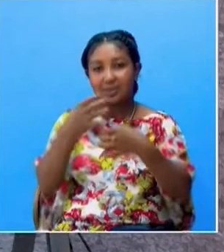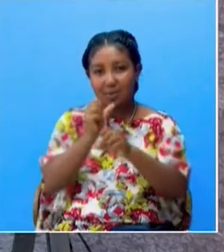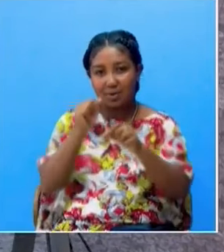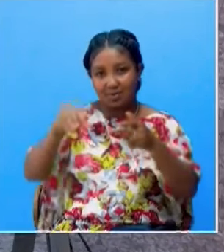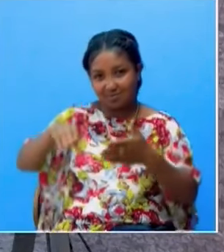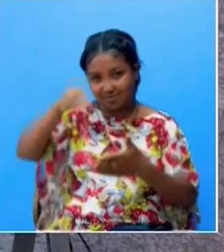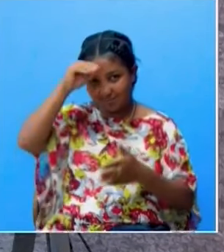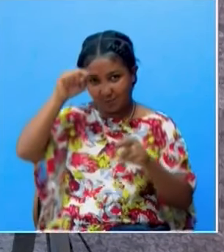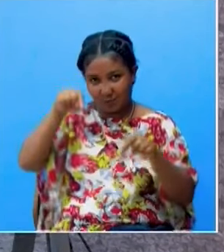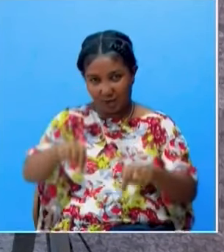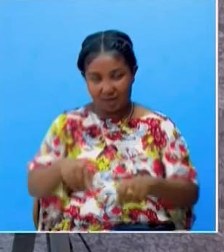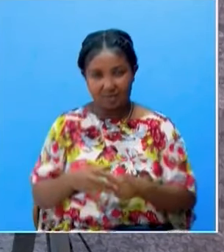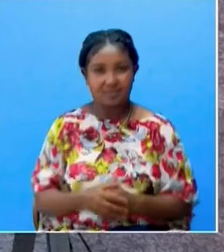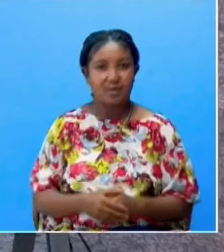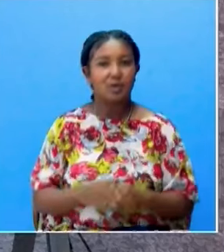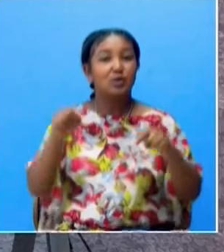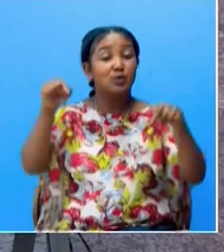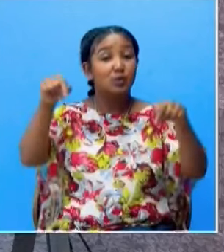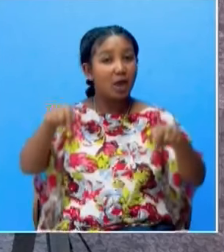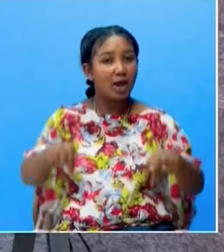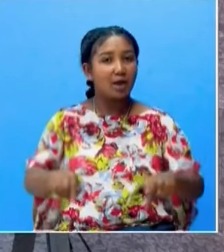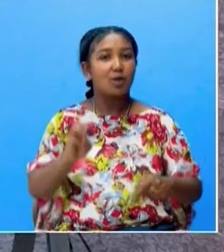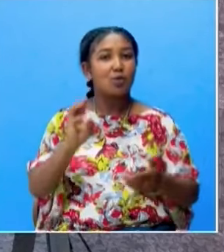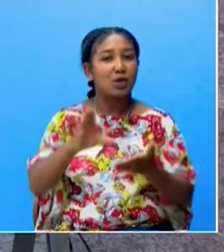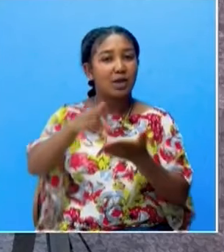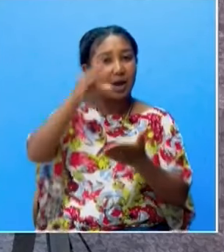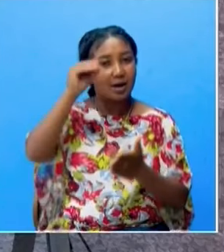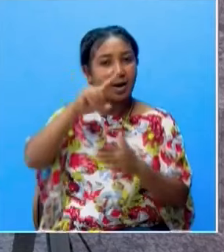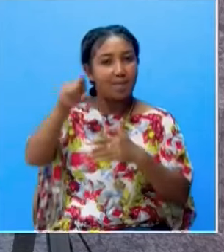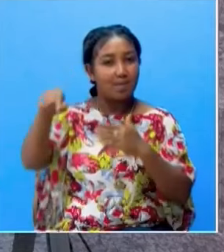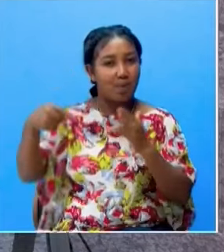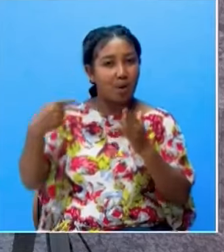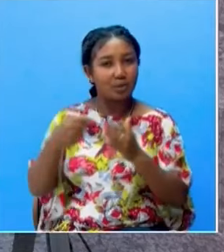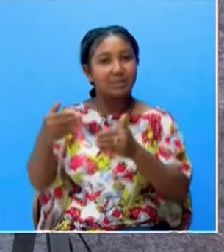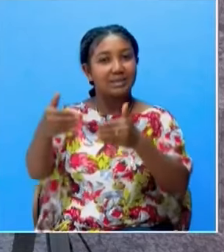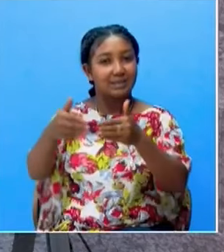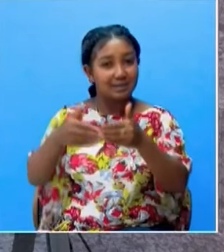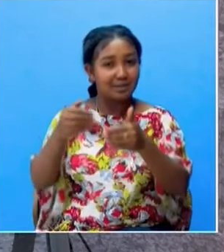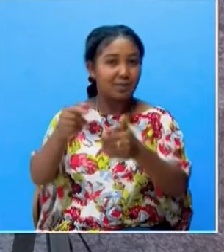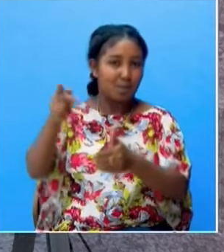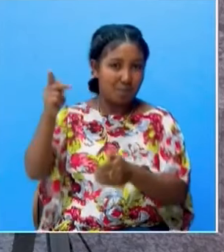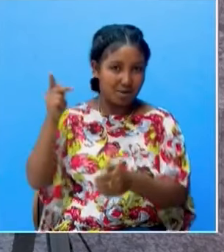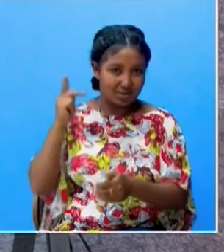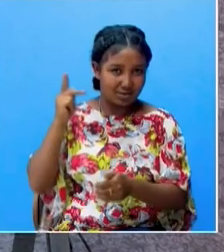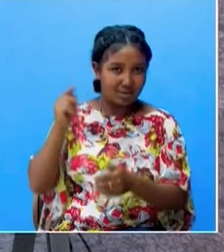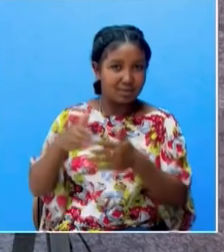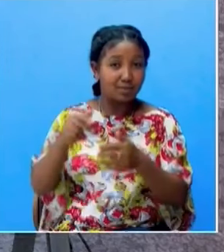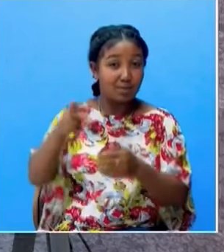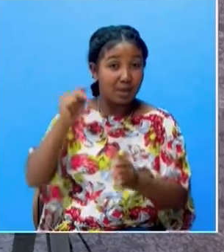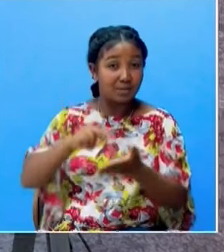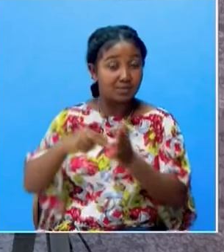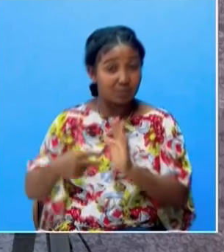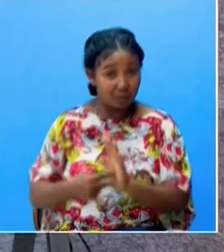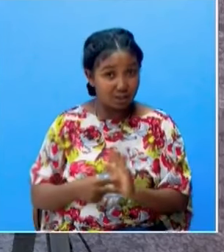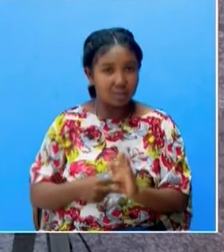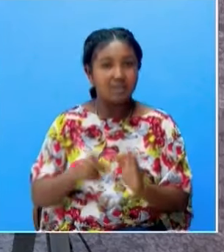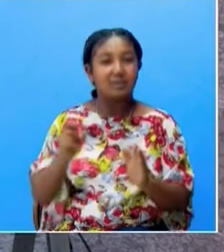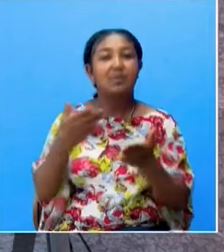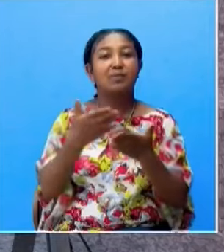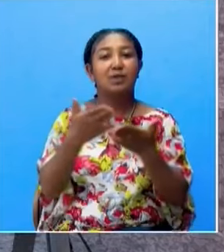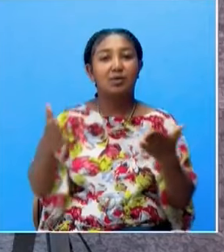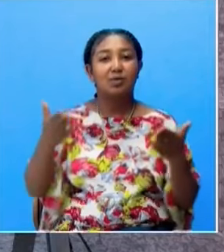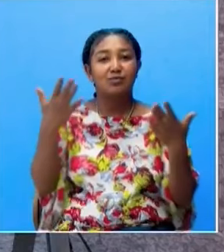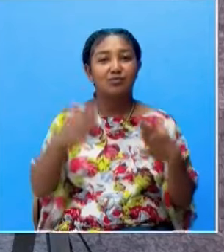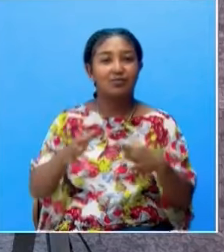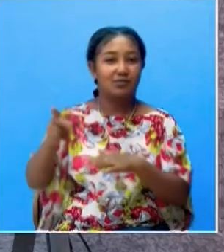have learned today. Today, we talked about simple past. Simple past means something which